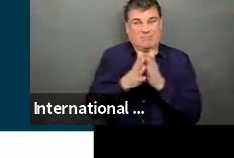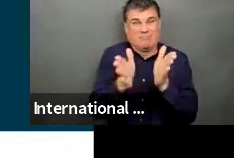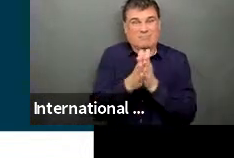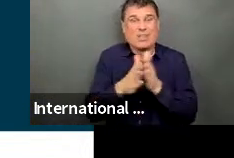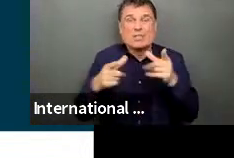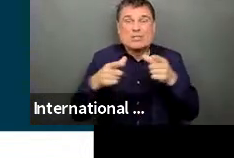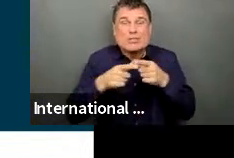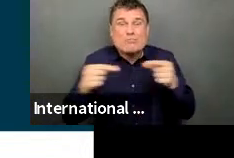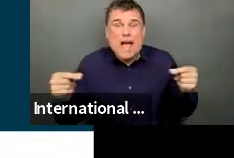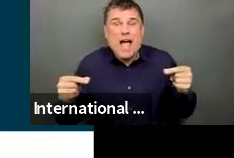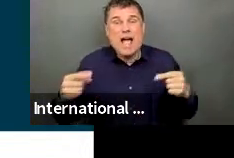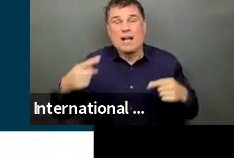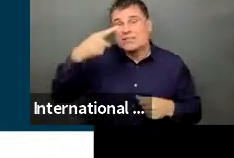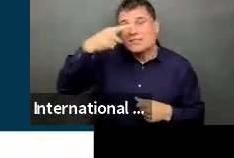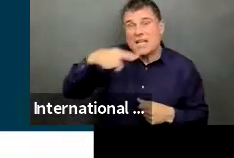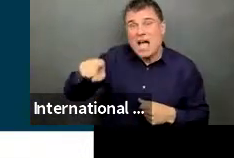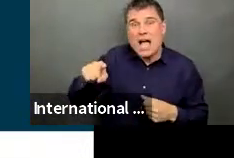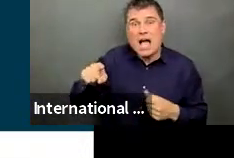could add